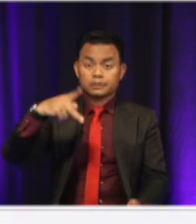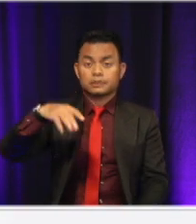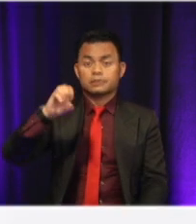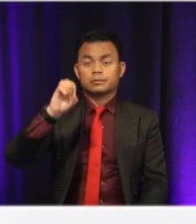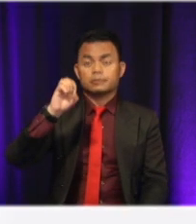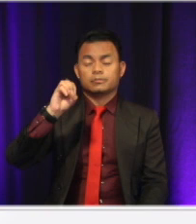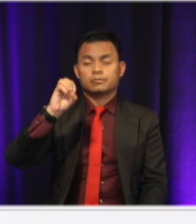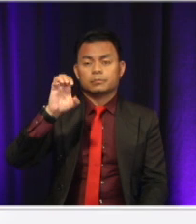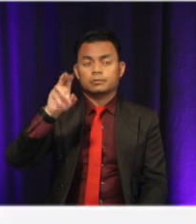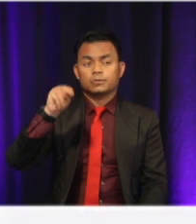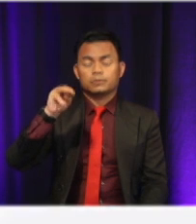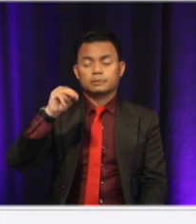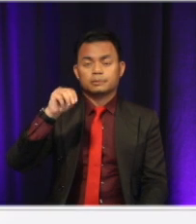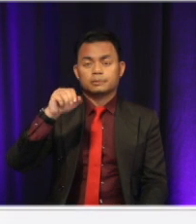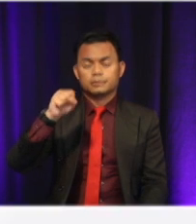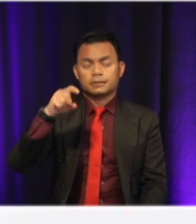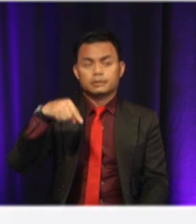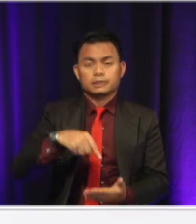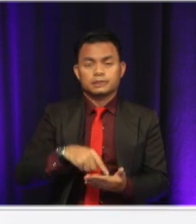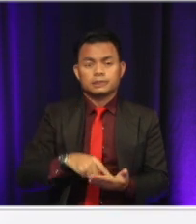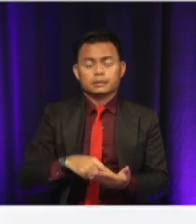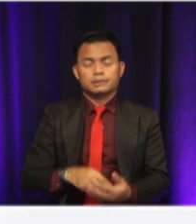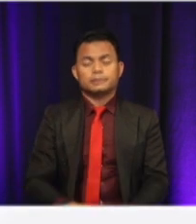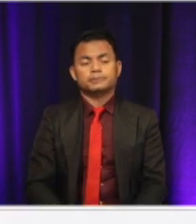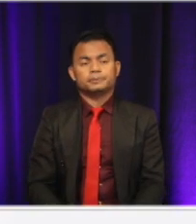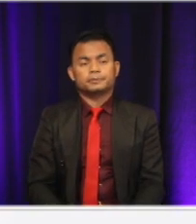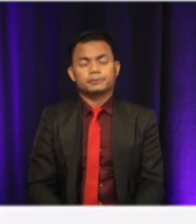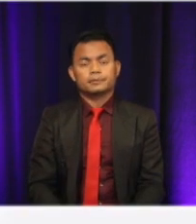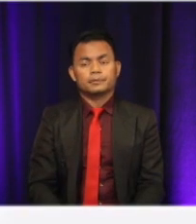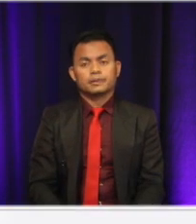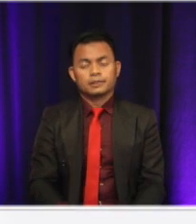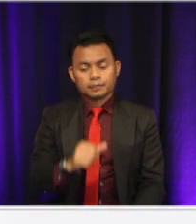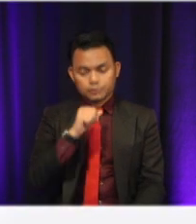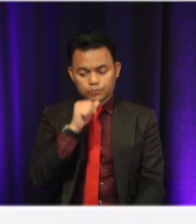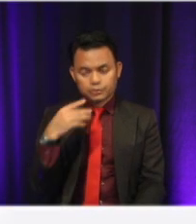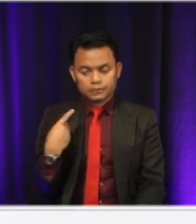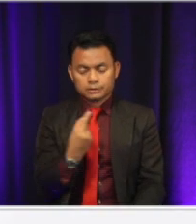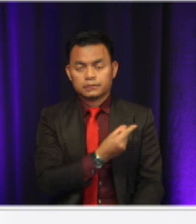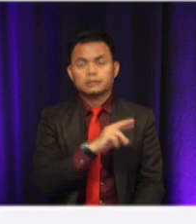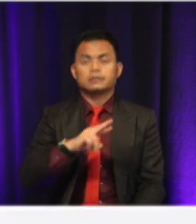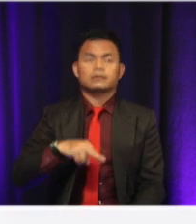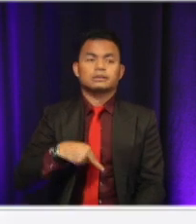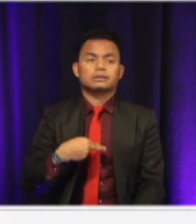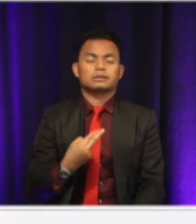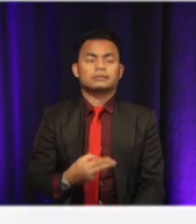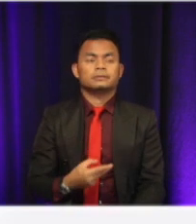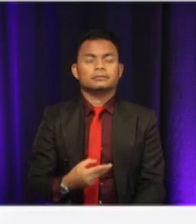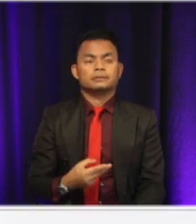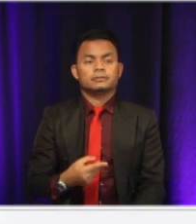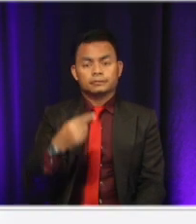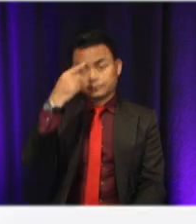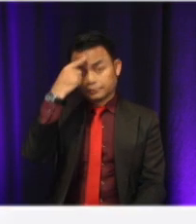in life to refer to material wealth. He did not mean the best in life to refer